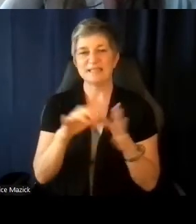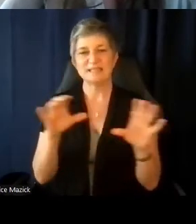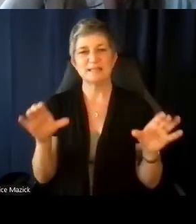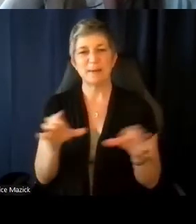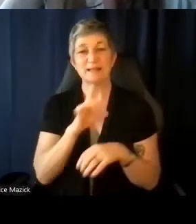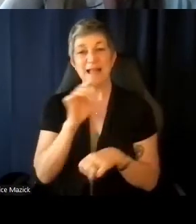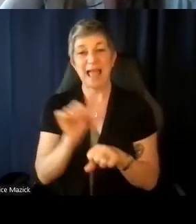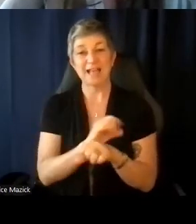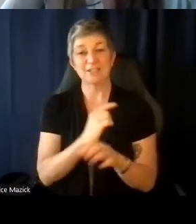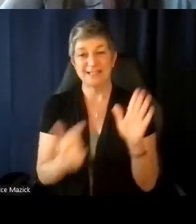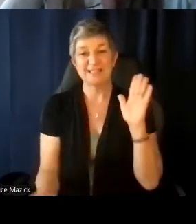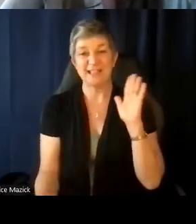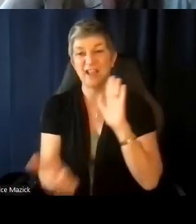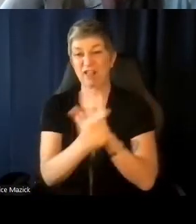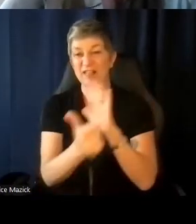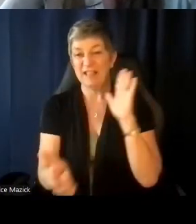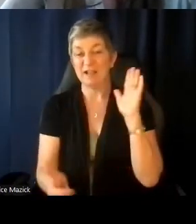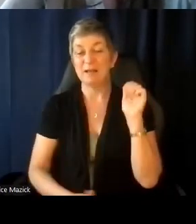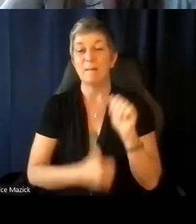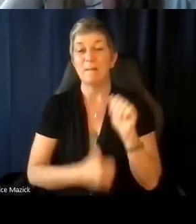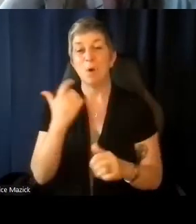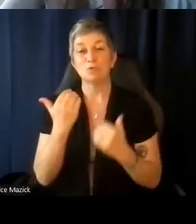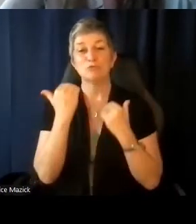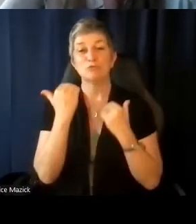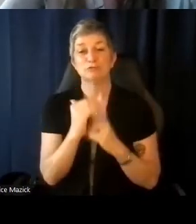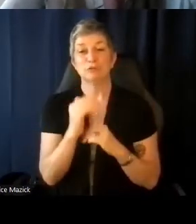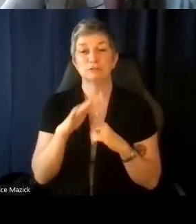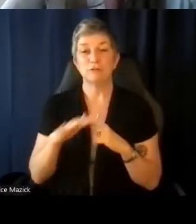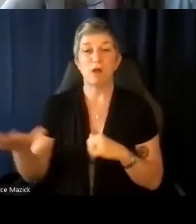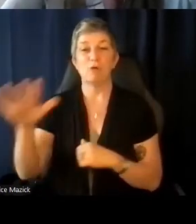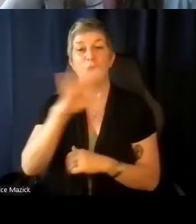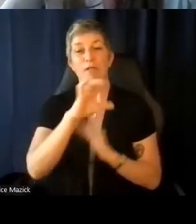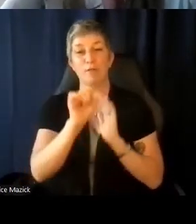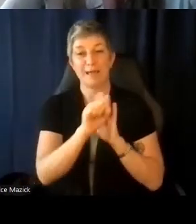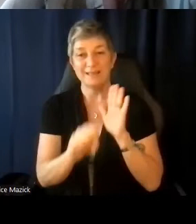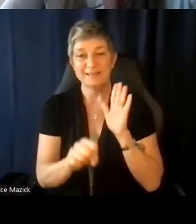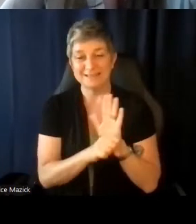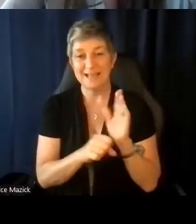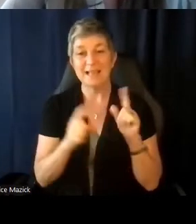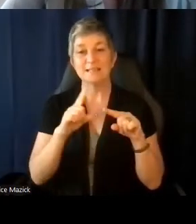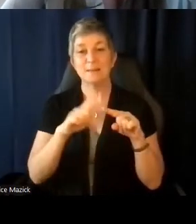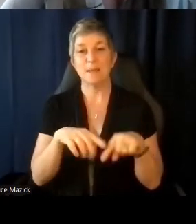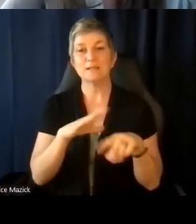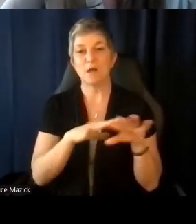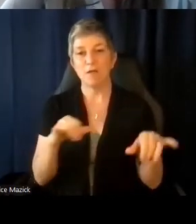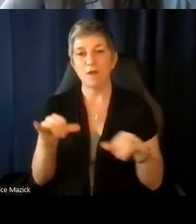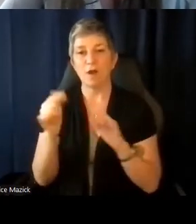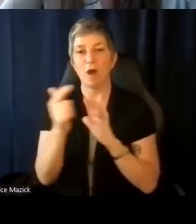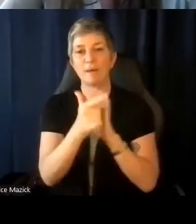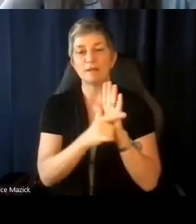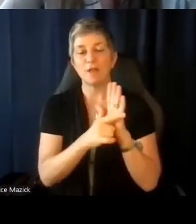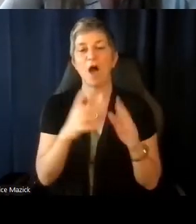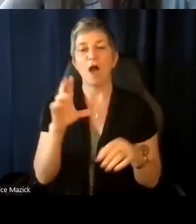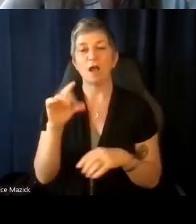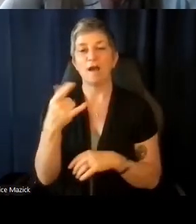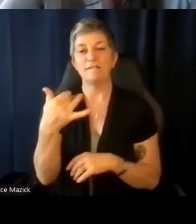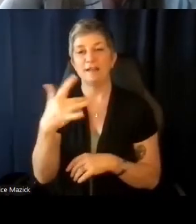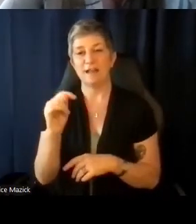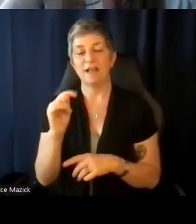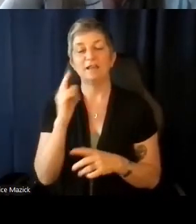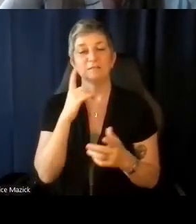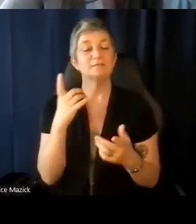actually illegal in most jurisdictions across the United States based on the common law covenant of quiet enjoyment that tenants